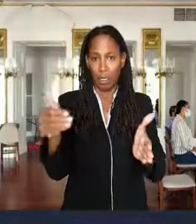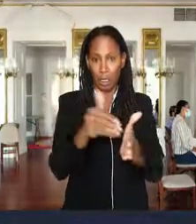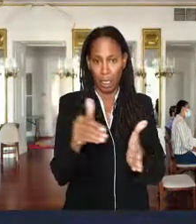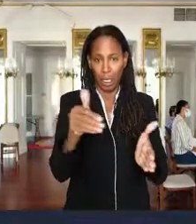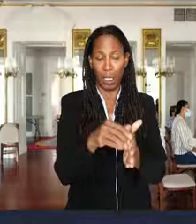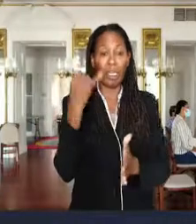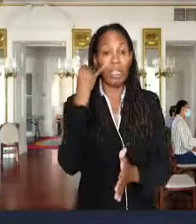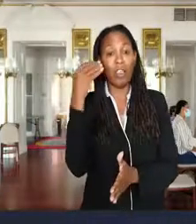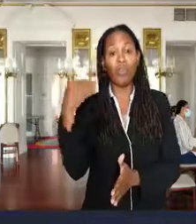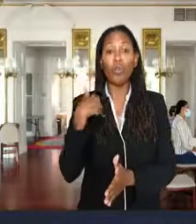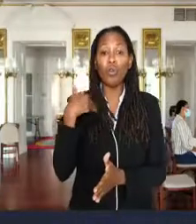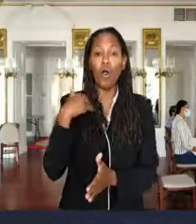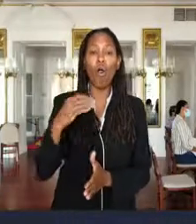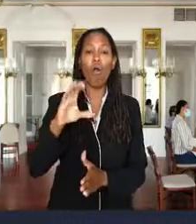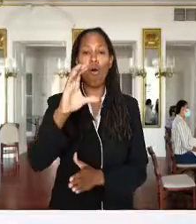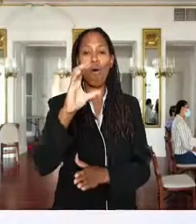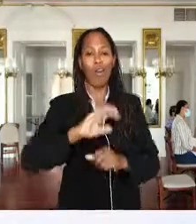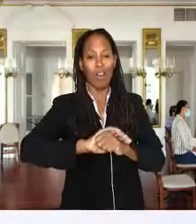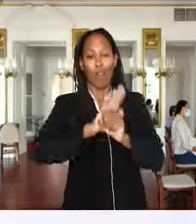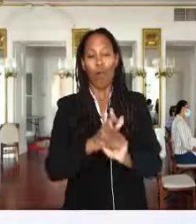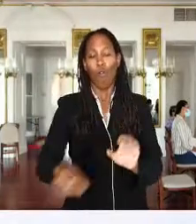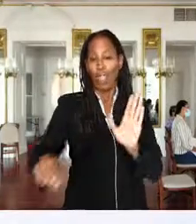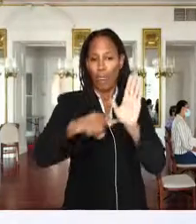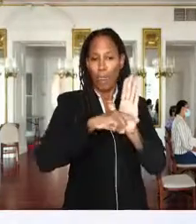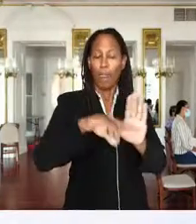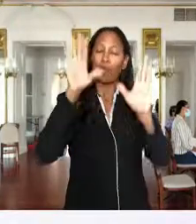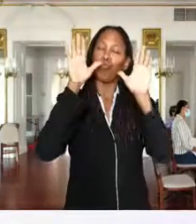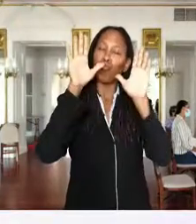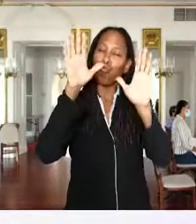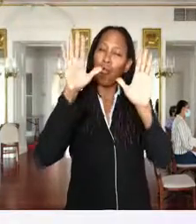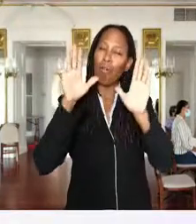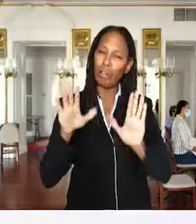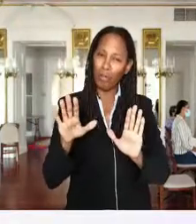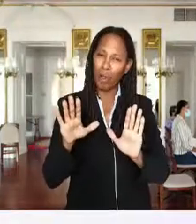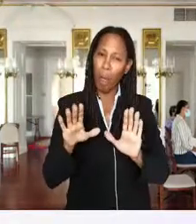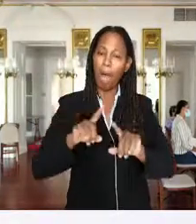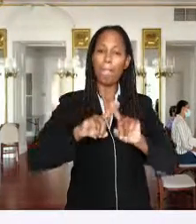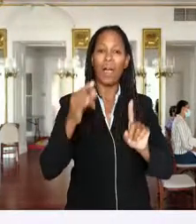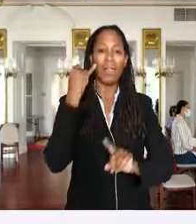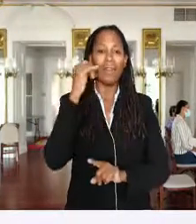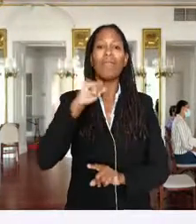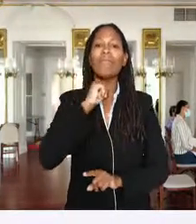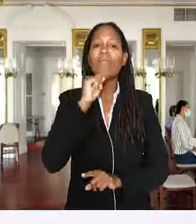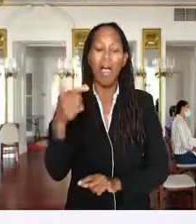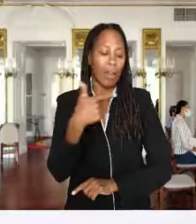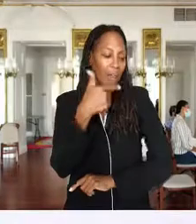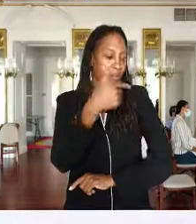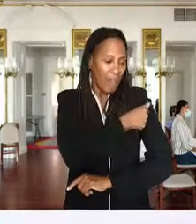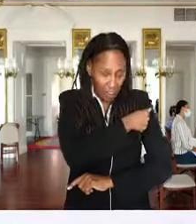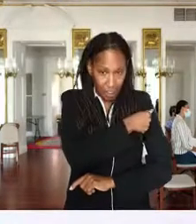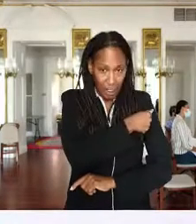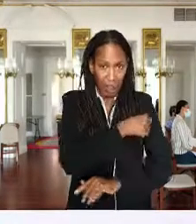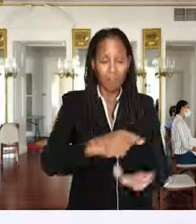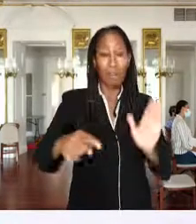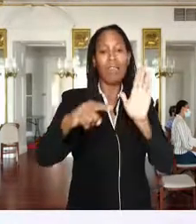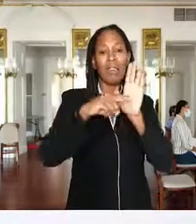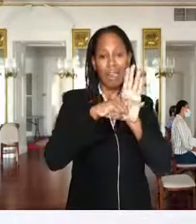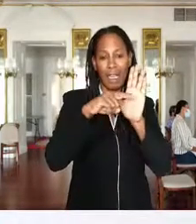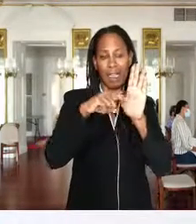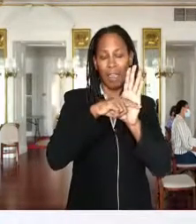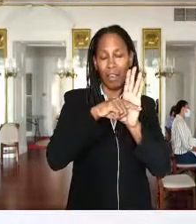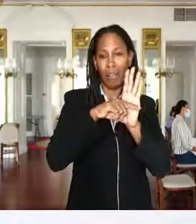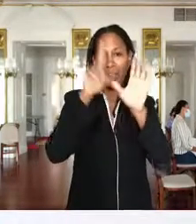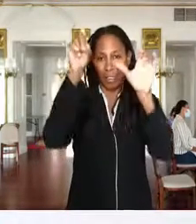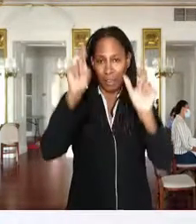COVID negative is great. However, if you do not get vaccinated, that negative test may very well become